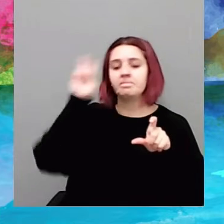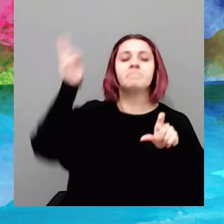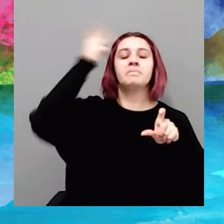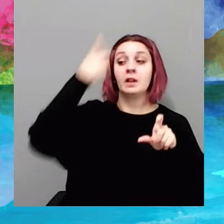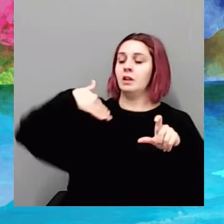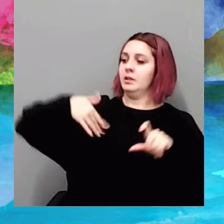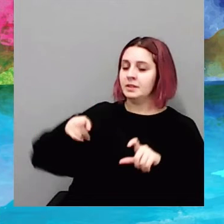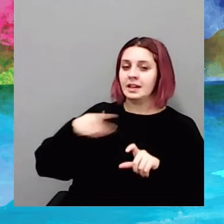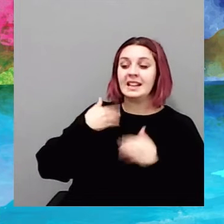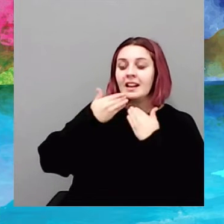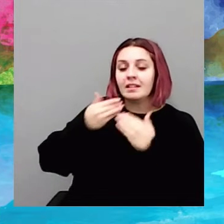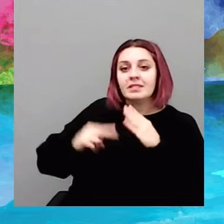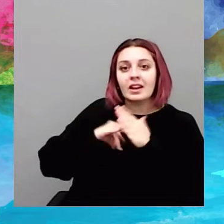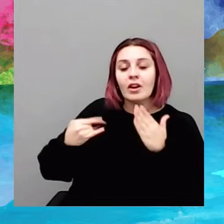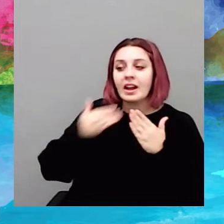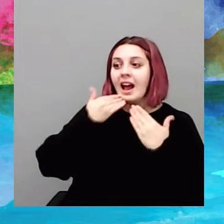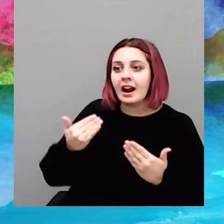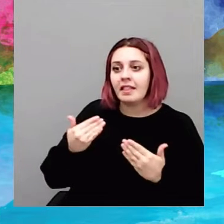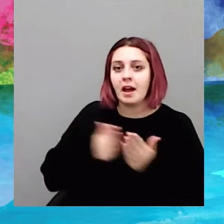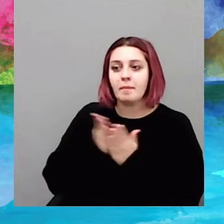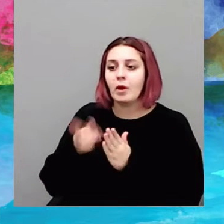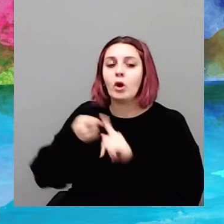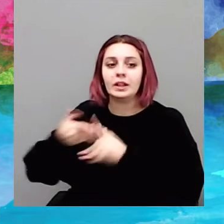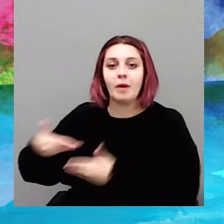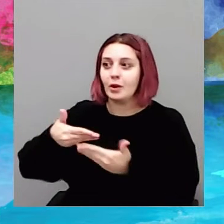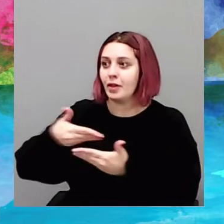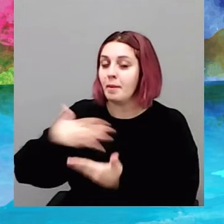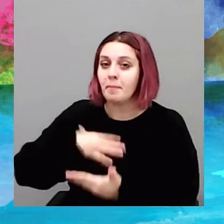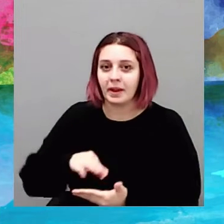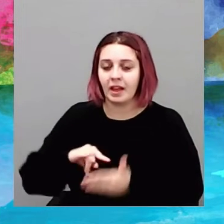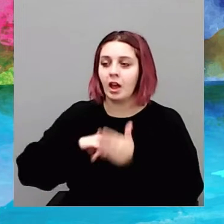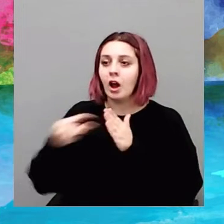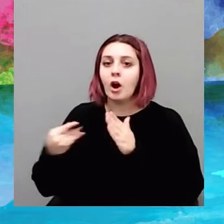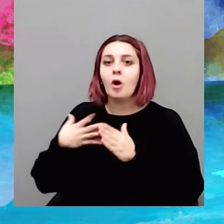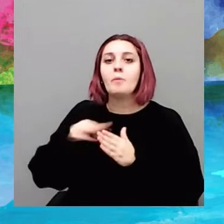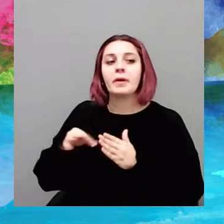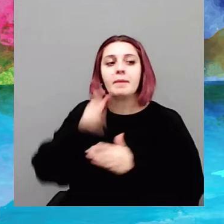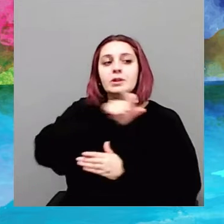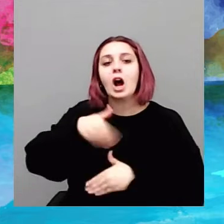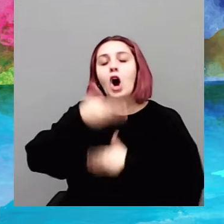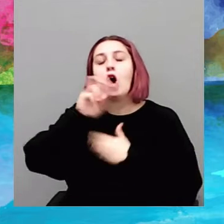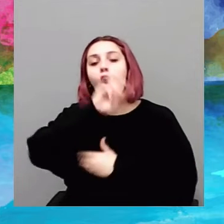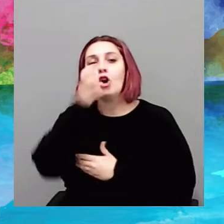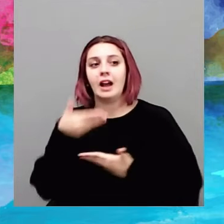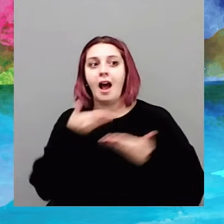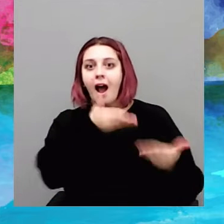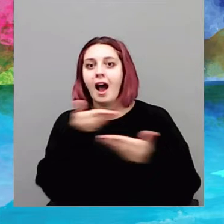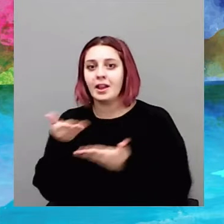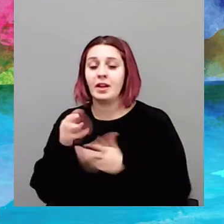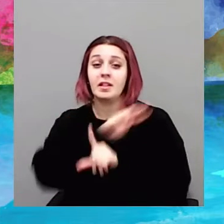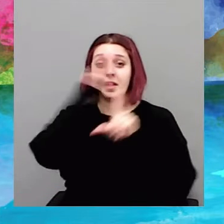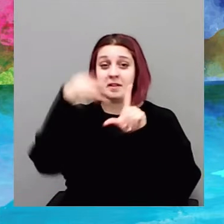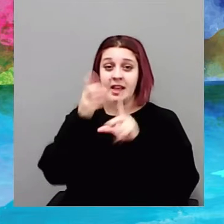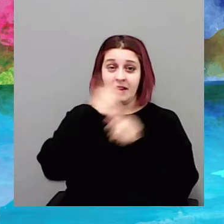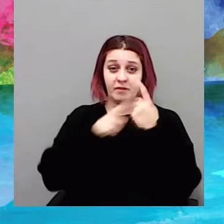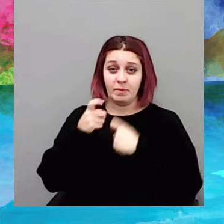people to change their minds, both in companies and in a school, so they can see that technology is a means to help others. You have